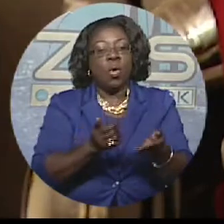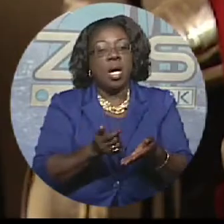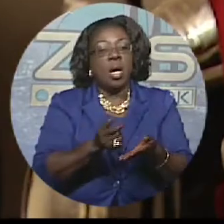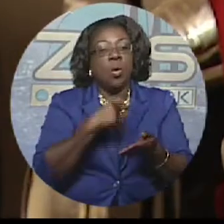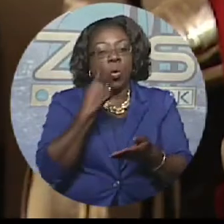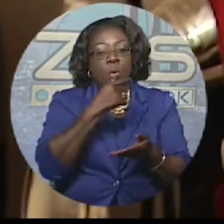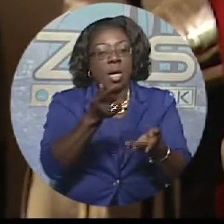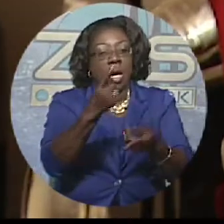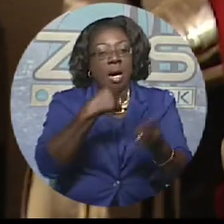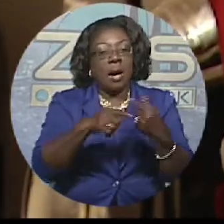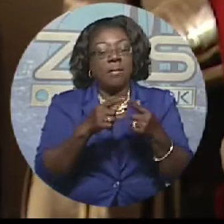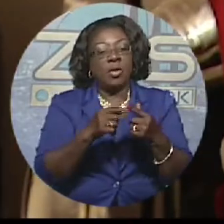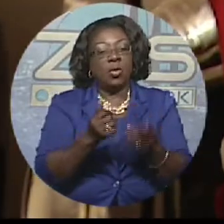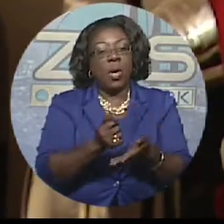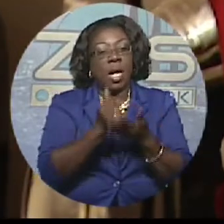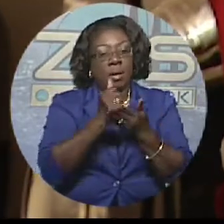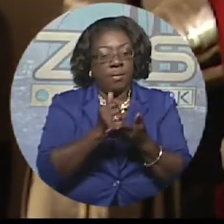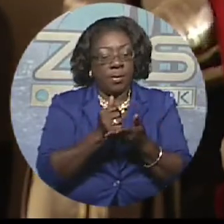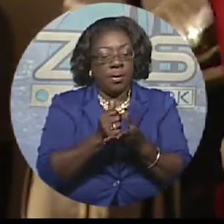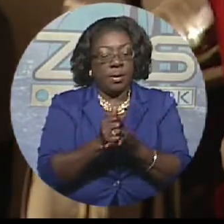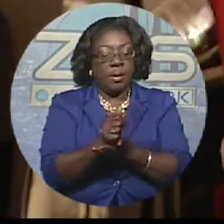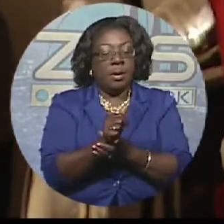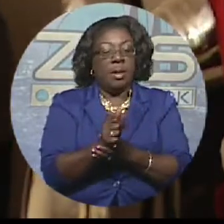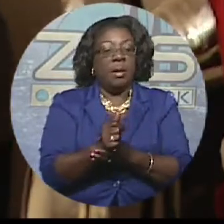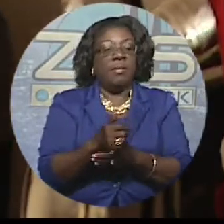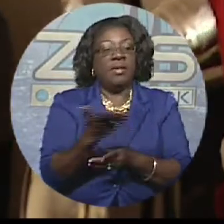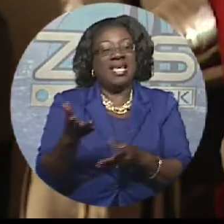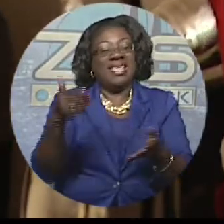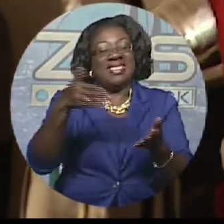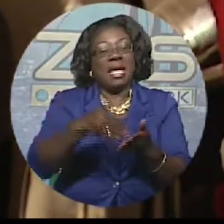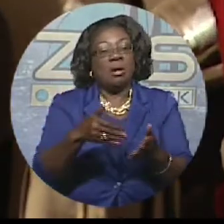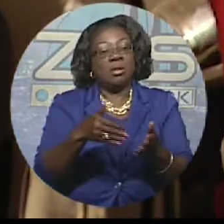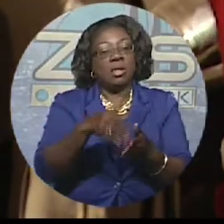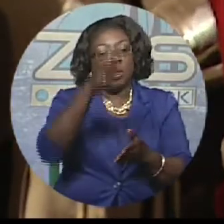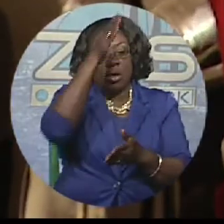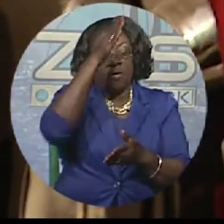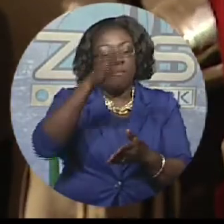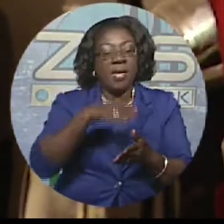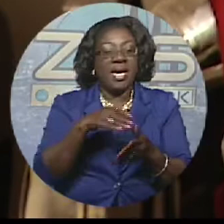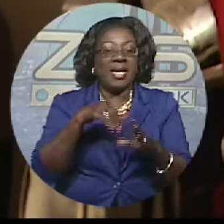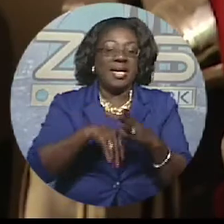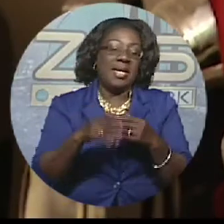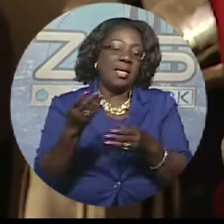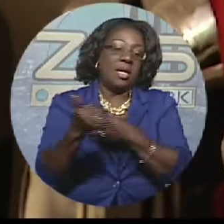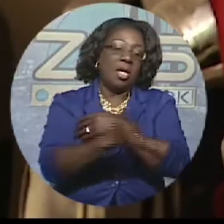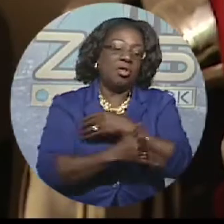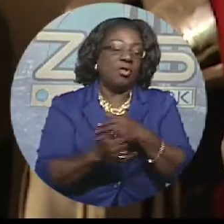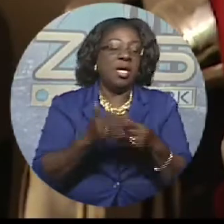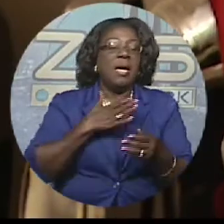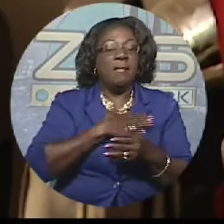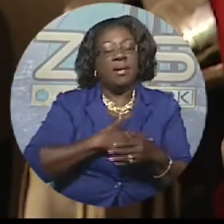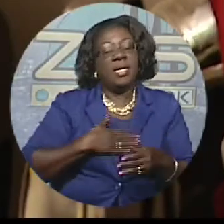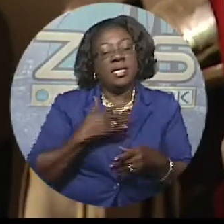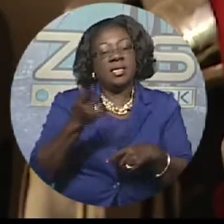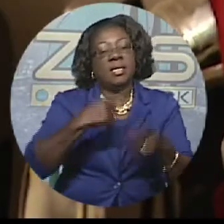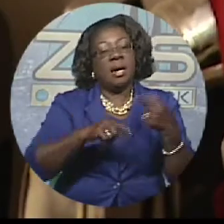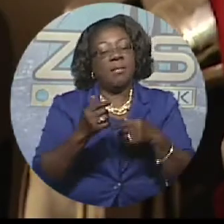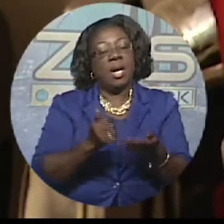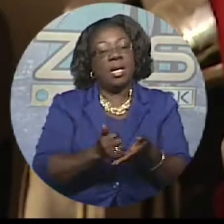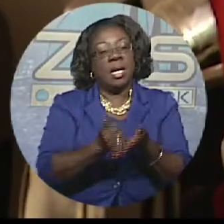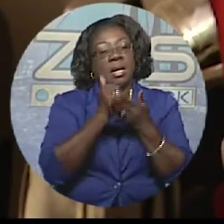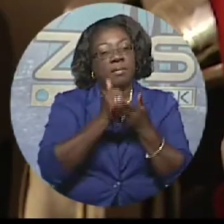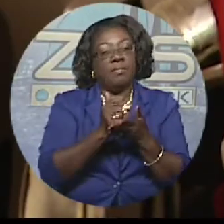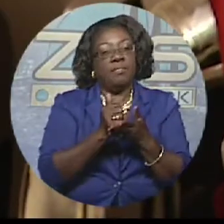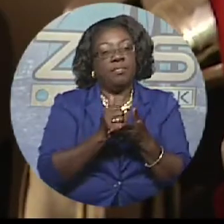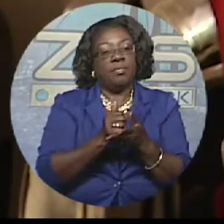the thousands of men, the time, please, man, come forward. Help us. We are about